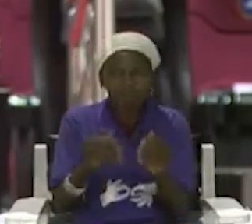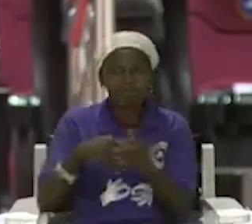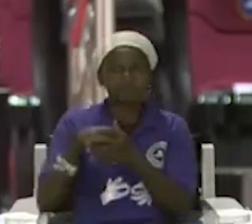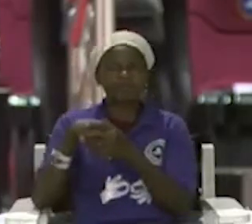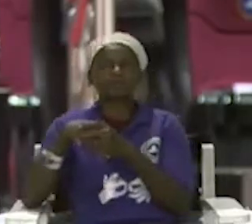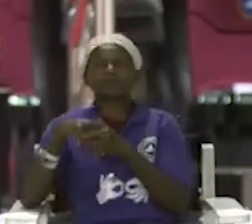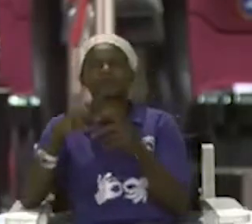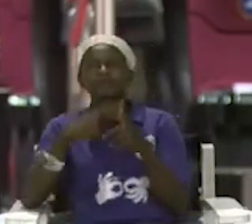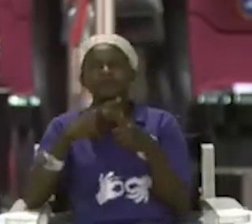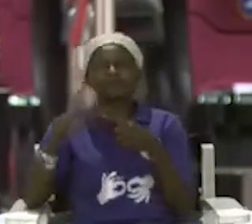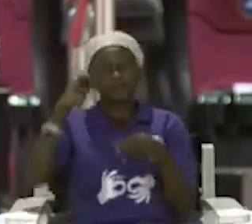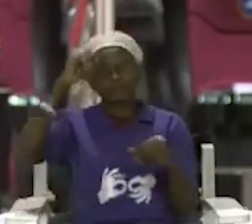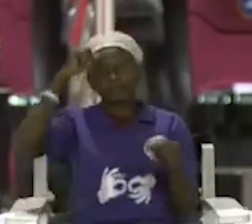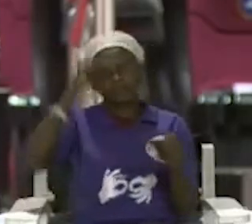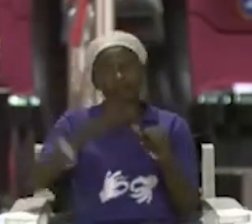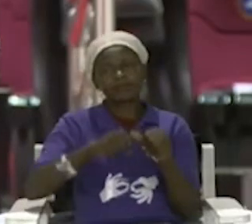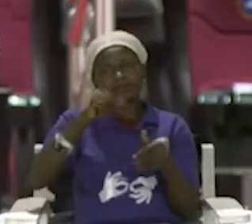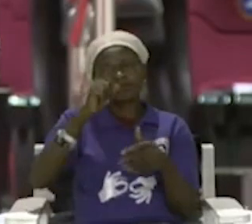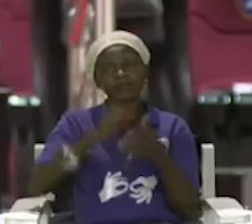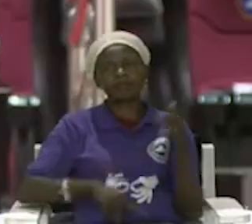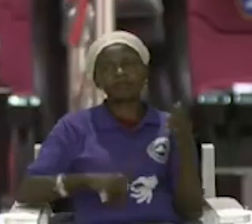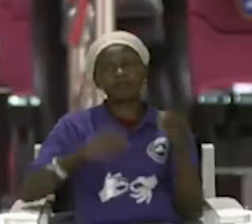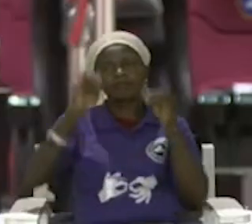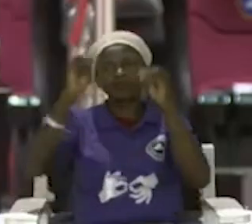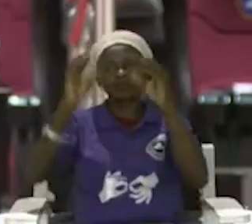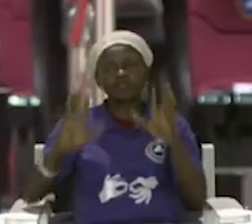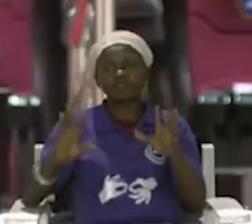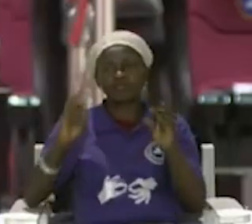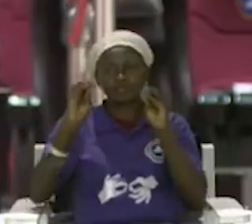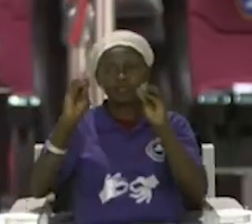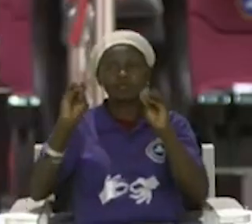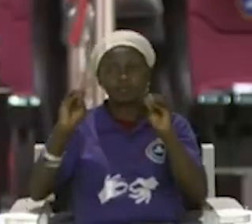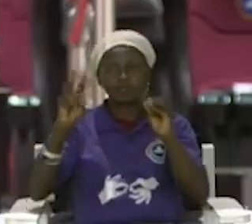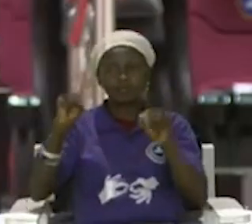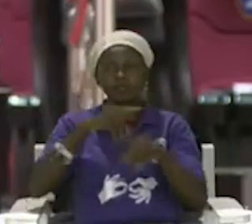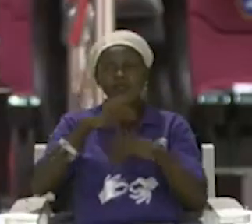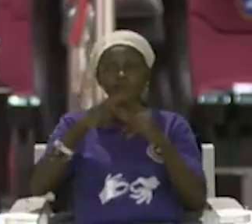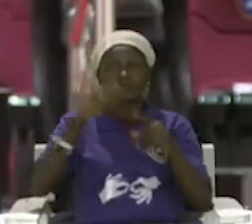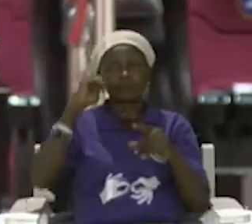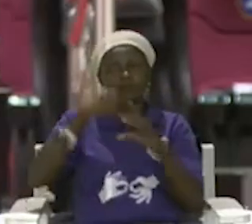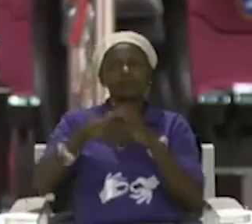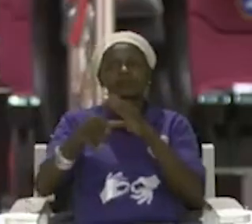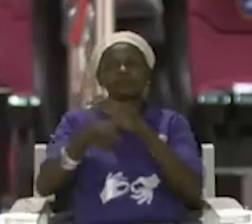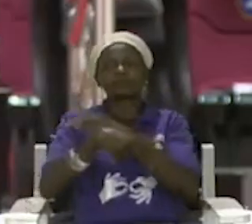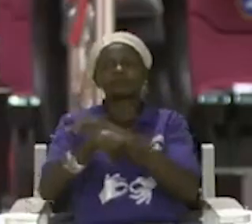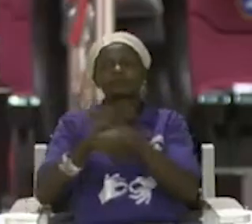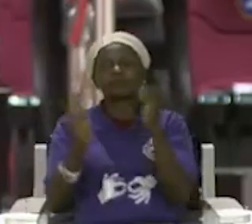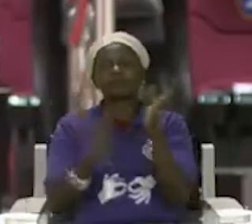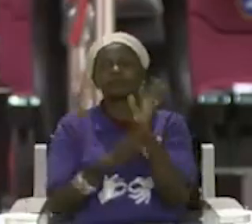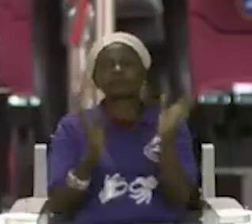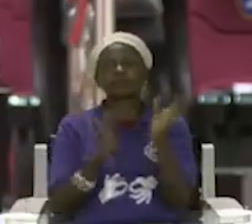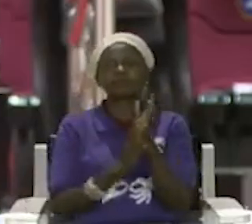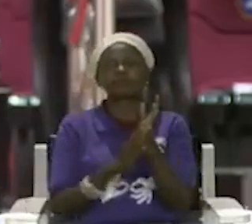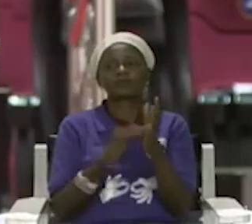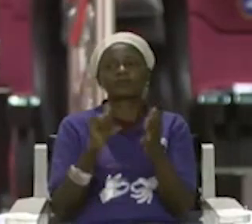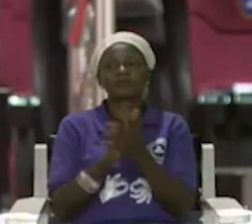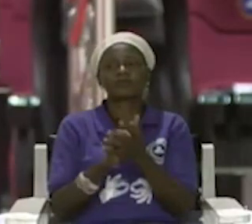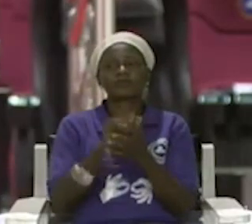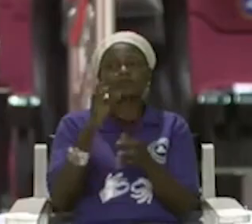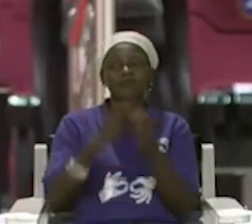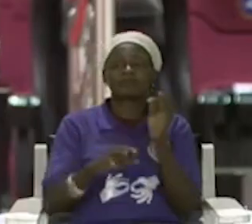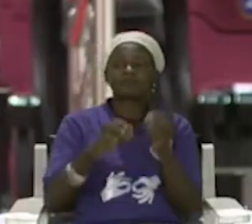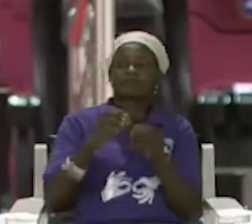And then I remember what my teacher taught me when in the primary school, that if light goes